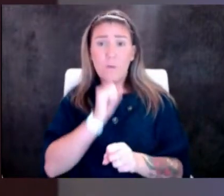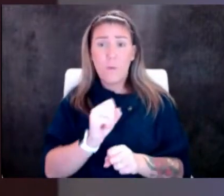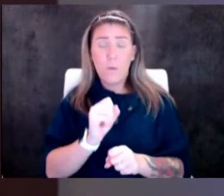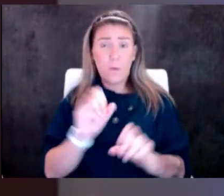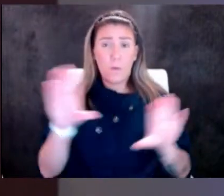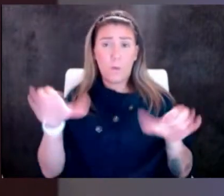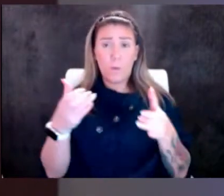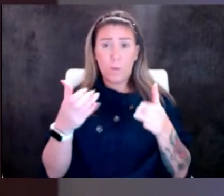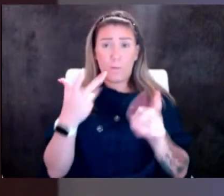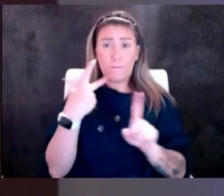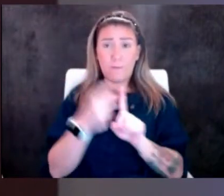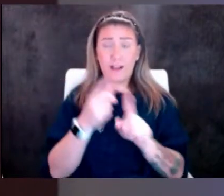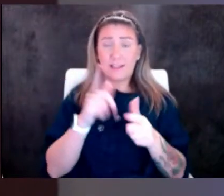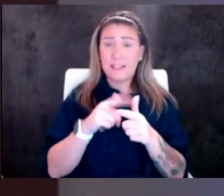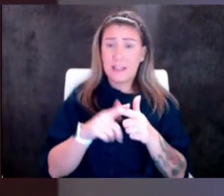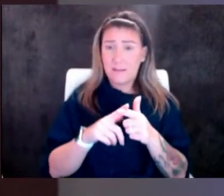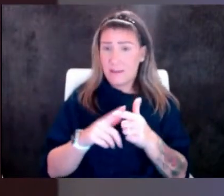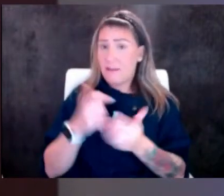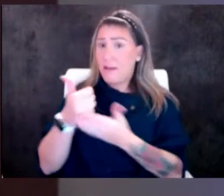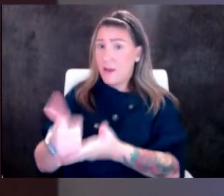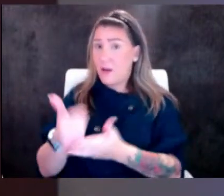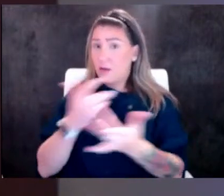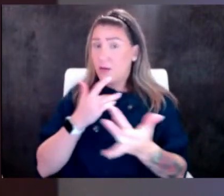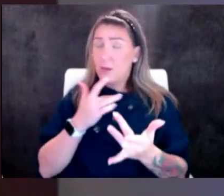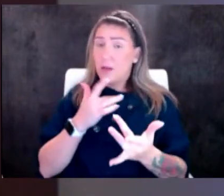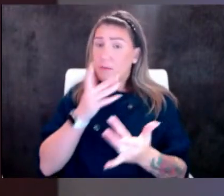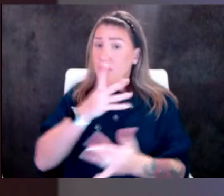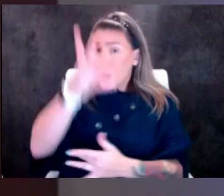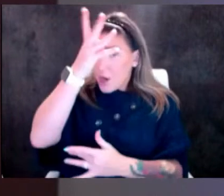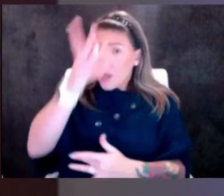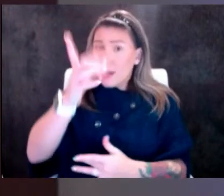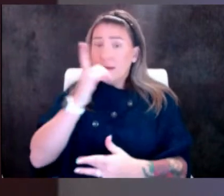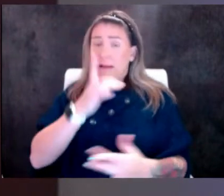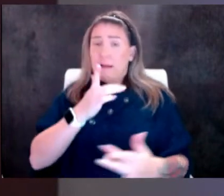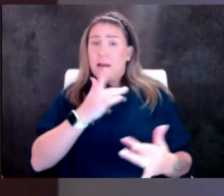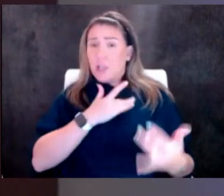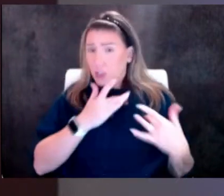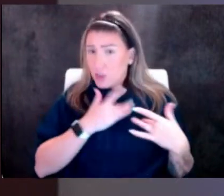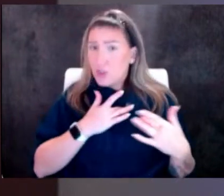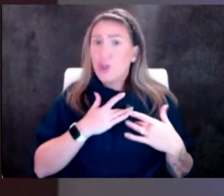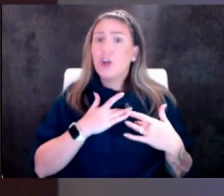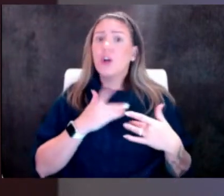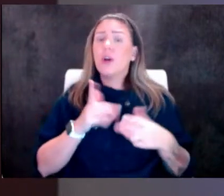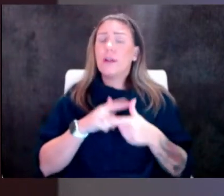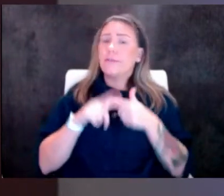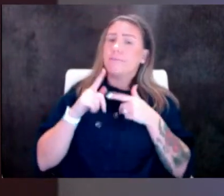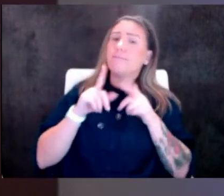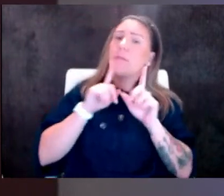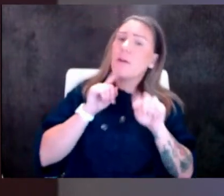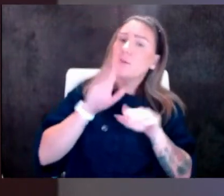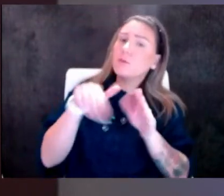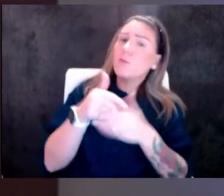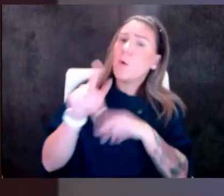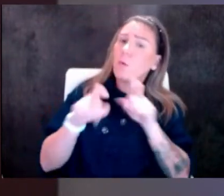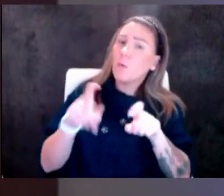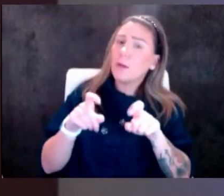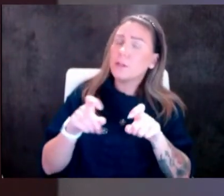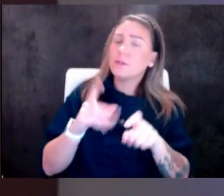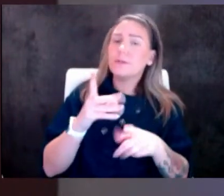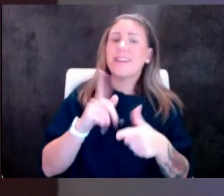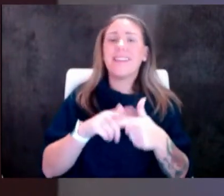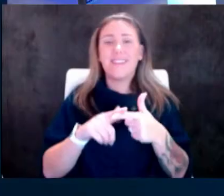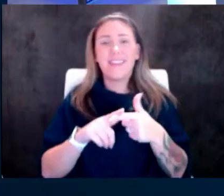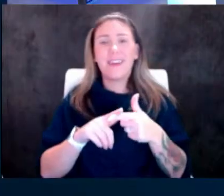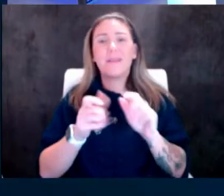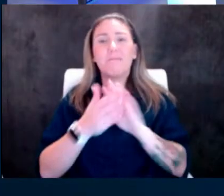their concerns, which are legitimate, and get those questions answered so that they'll get their children vaccinated. All